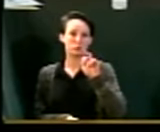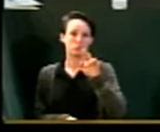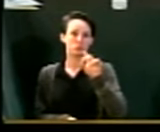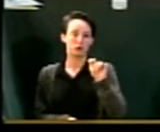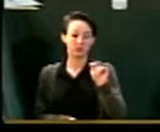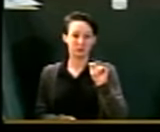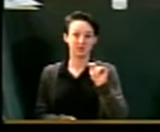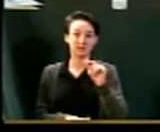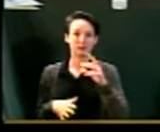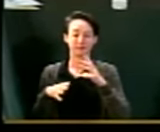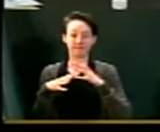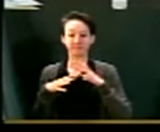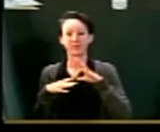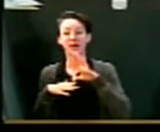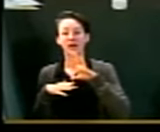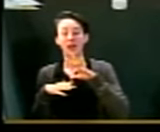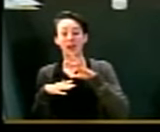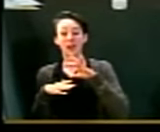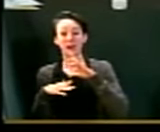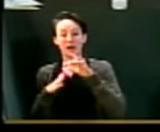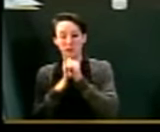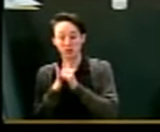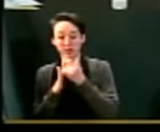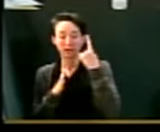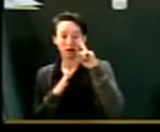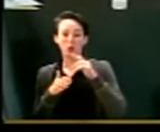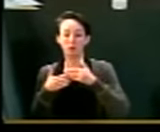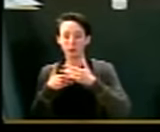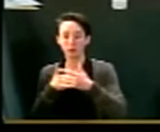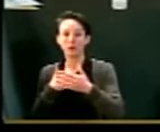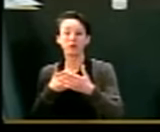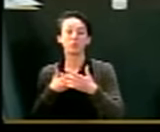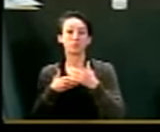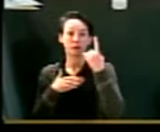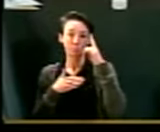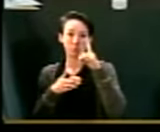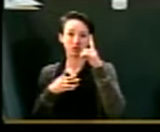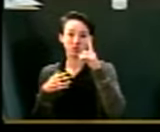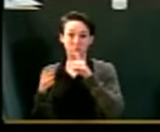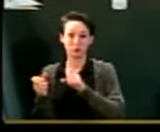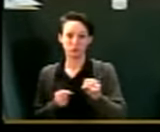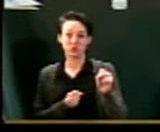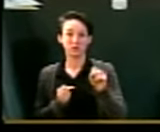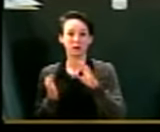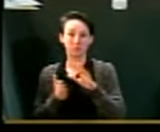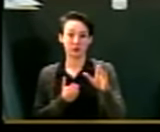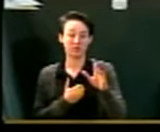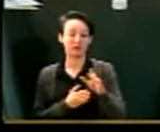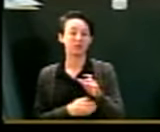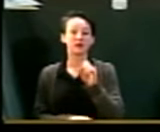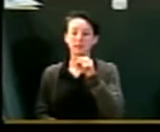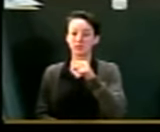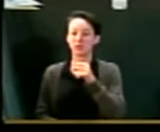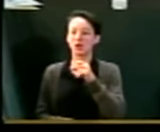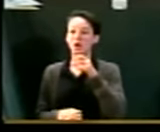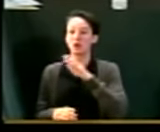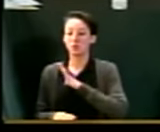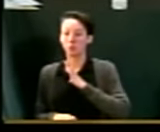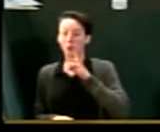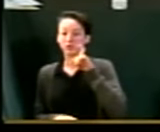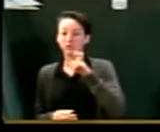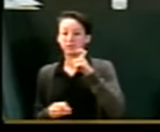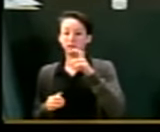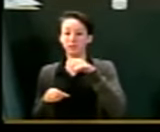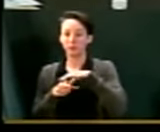want to move forward with the strategic plan. Yes. Thank you, Ms. Fugit. So the board will need to vote on the substitute motion, and if the